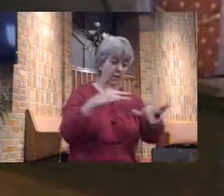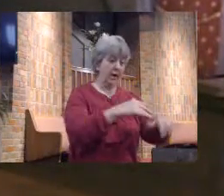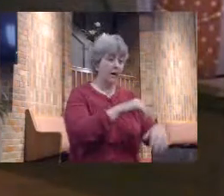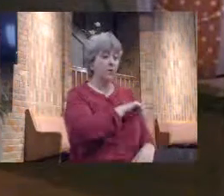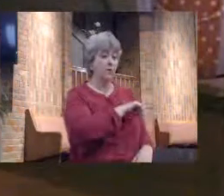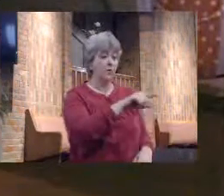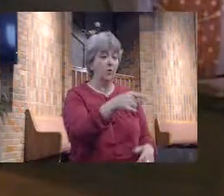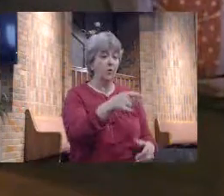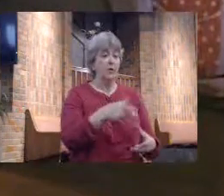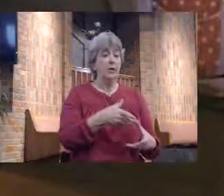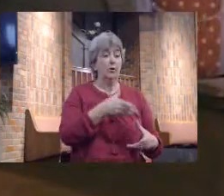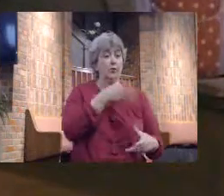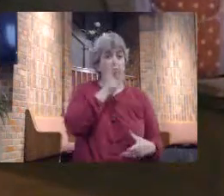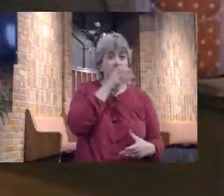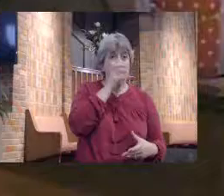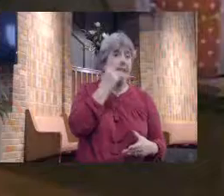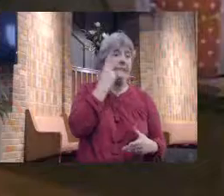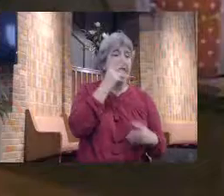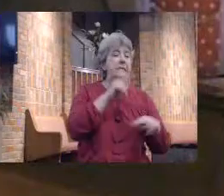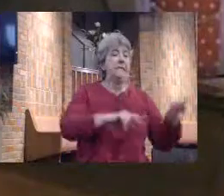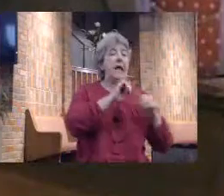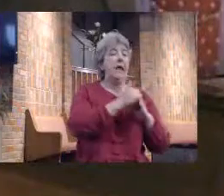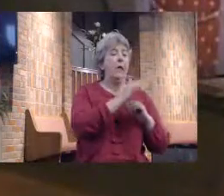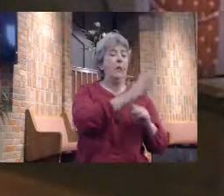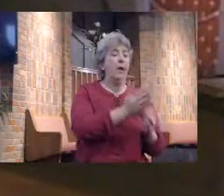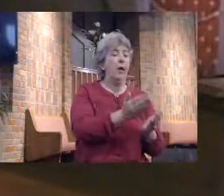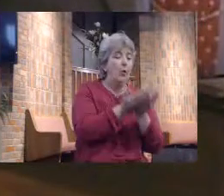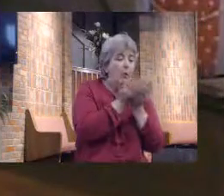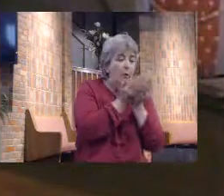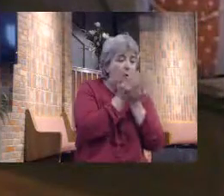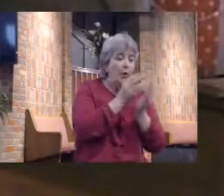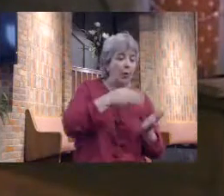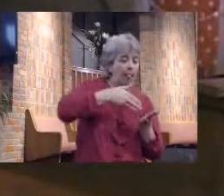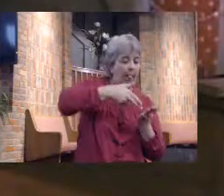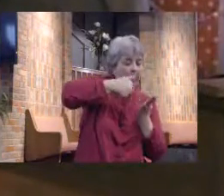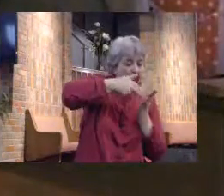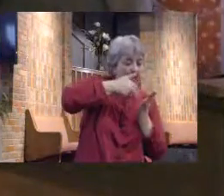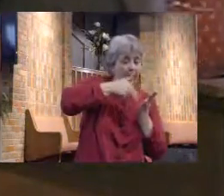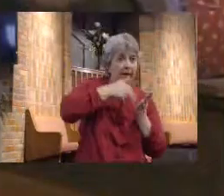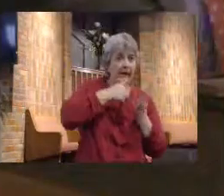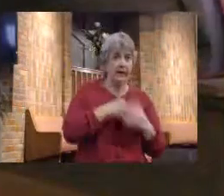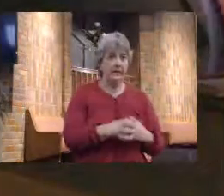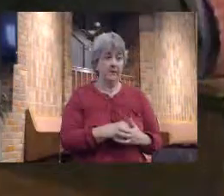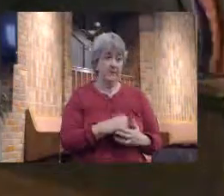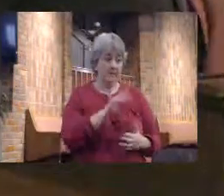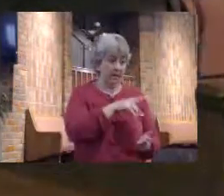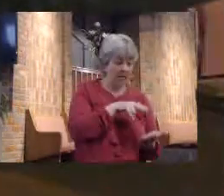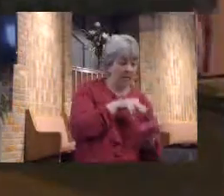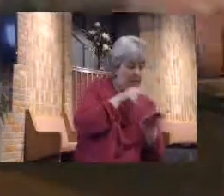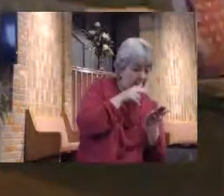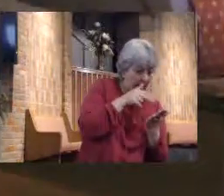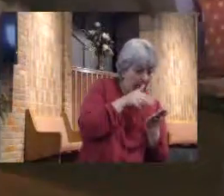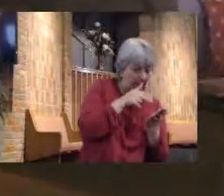And there were 300 men who lapped water in a particular way, and God says, "Take them.